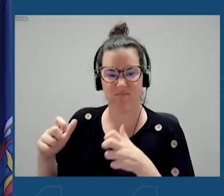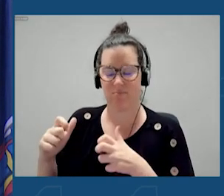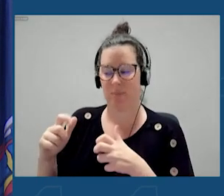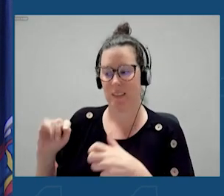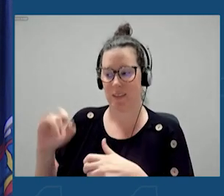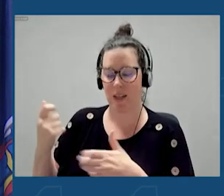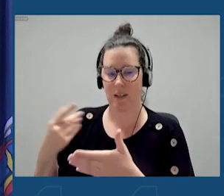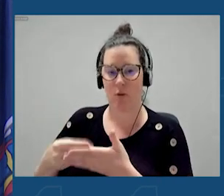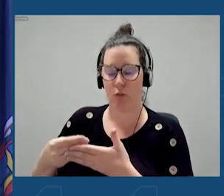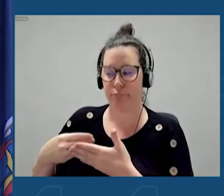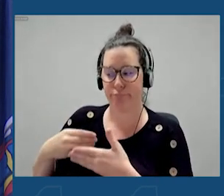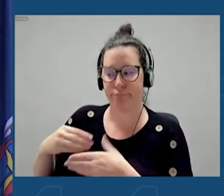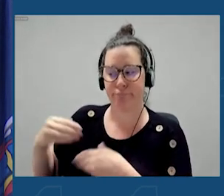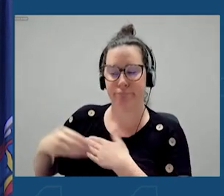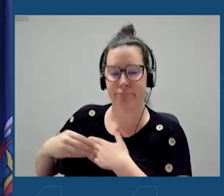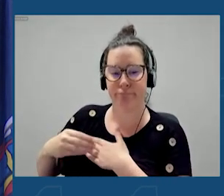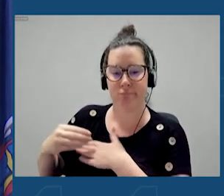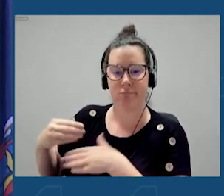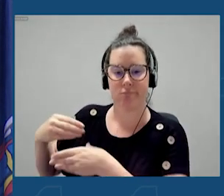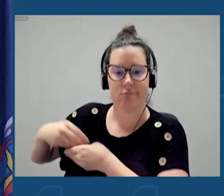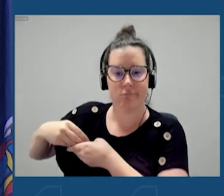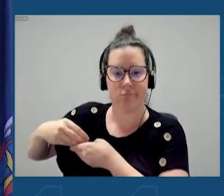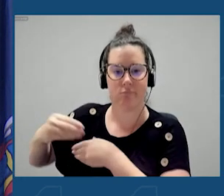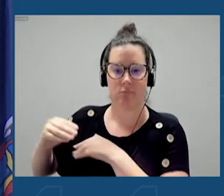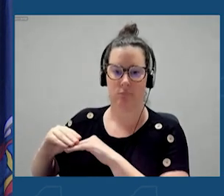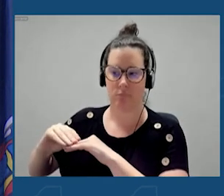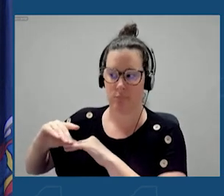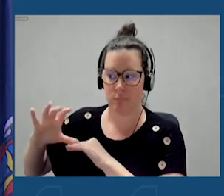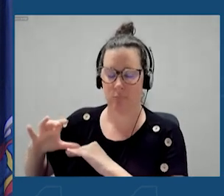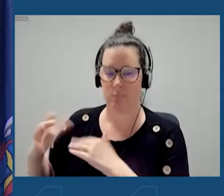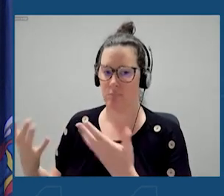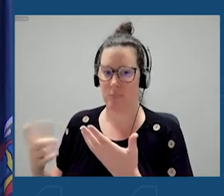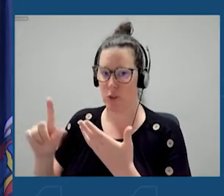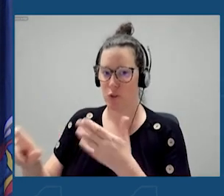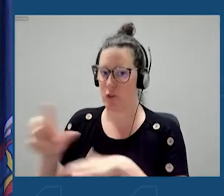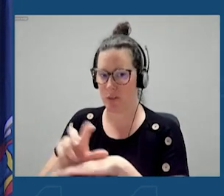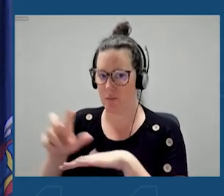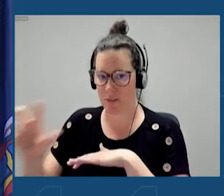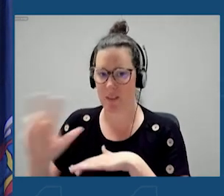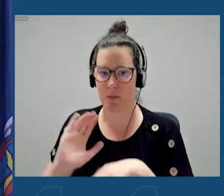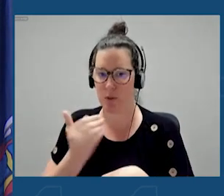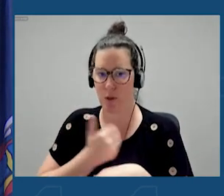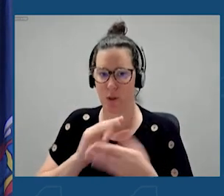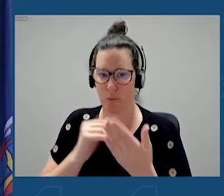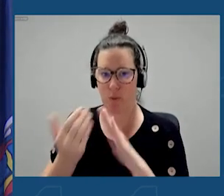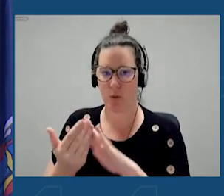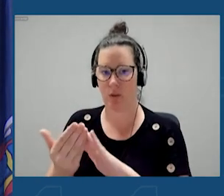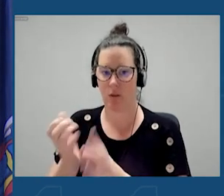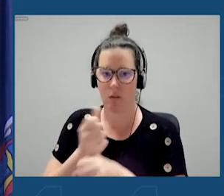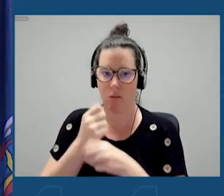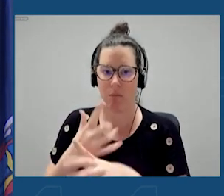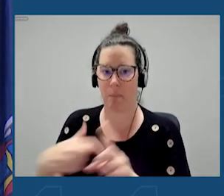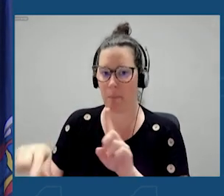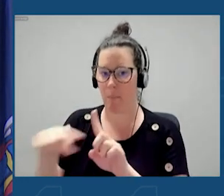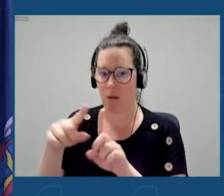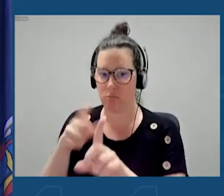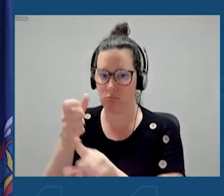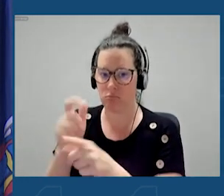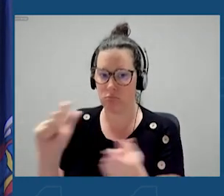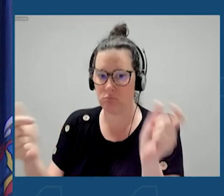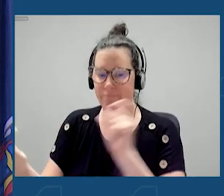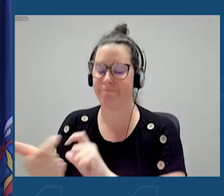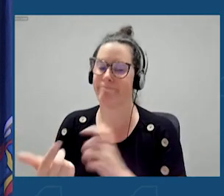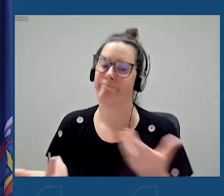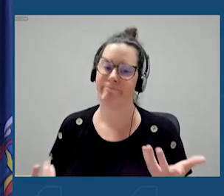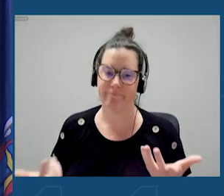should be going towards reinvestment in our communities, funding positive and, in fact, impactful changes. I also want